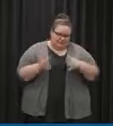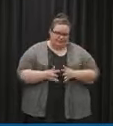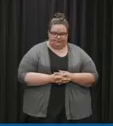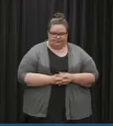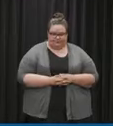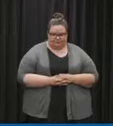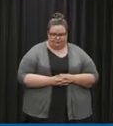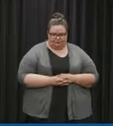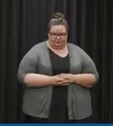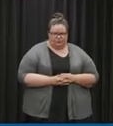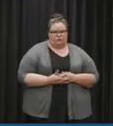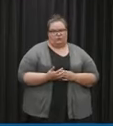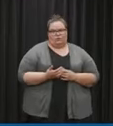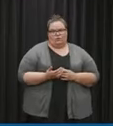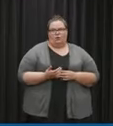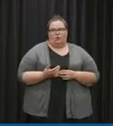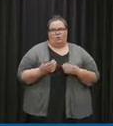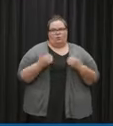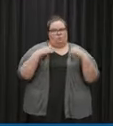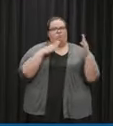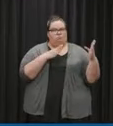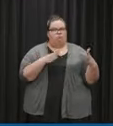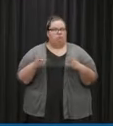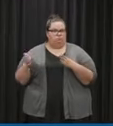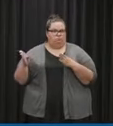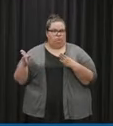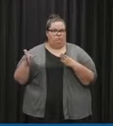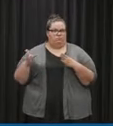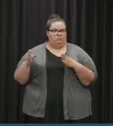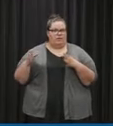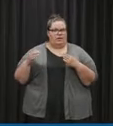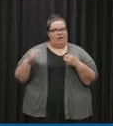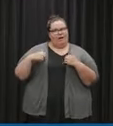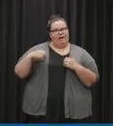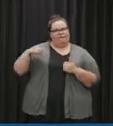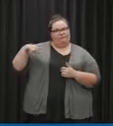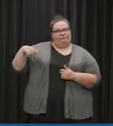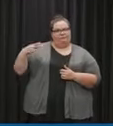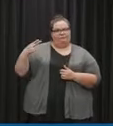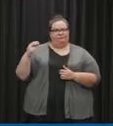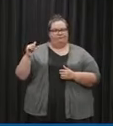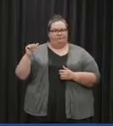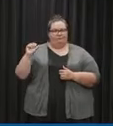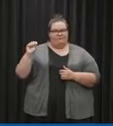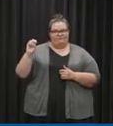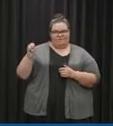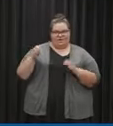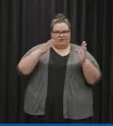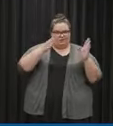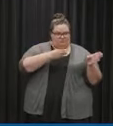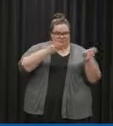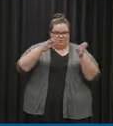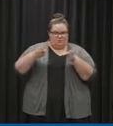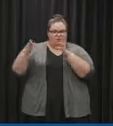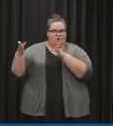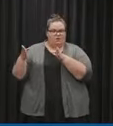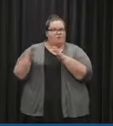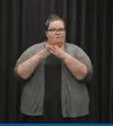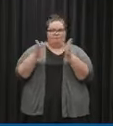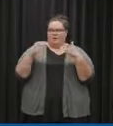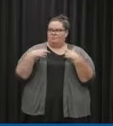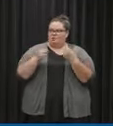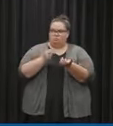So a couple of things are going to happen. One, the phase documents that we're following that have been approved by public health